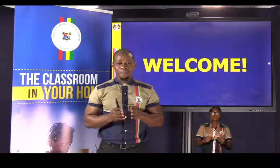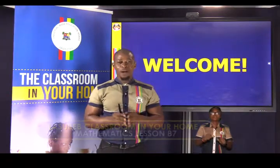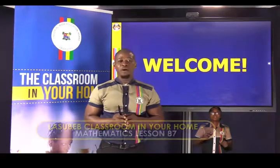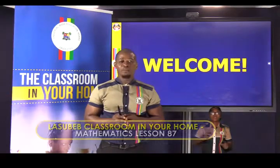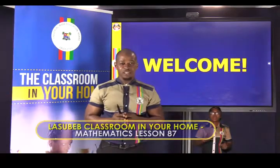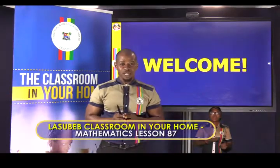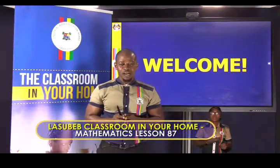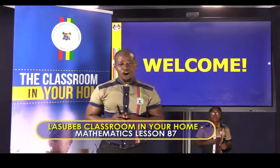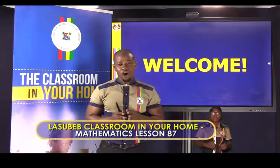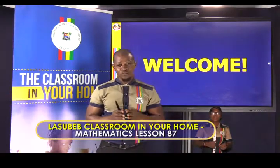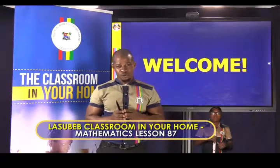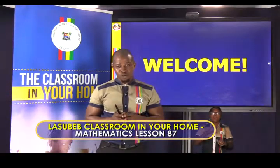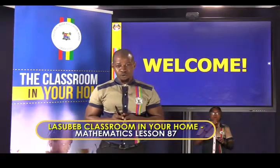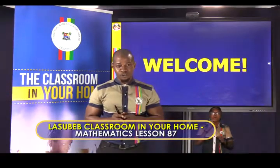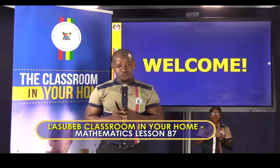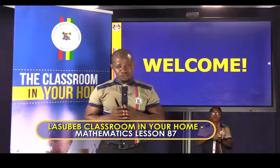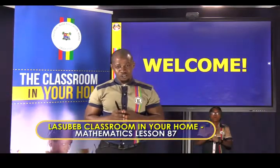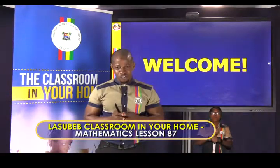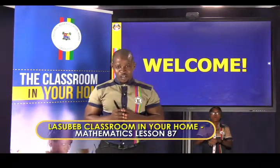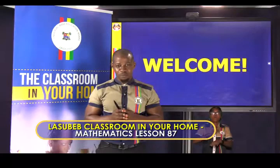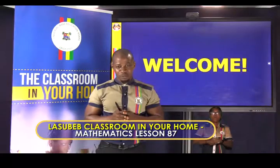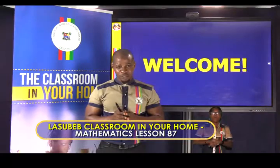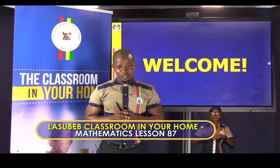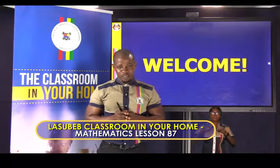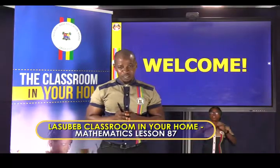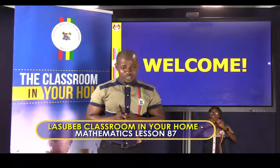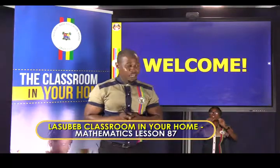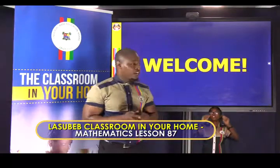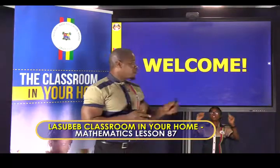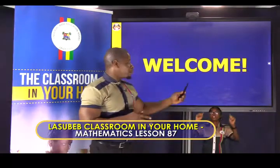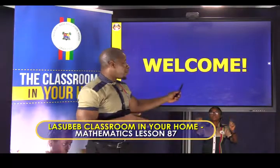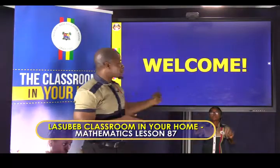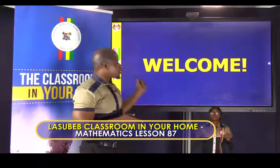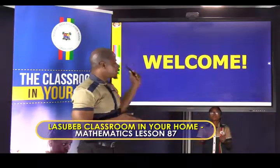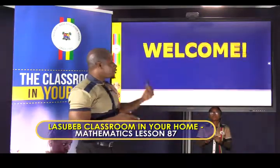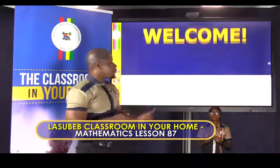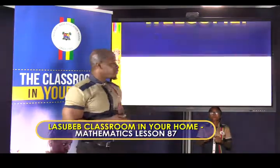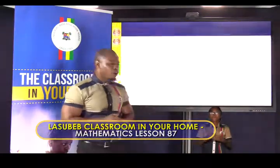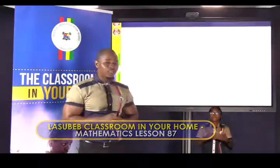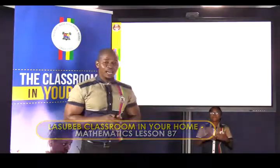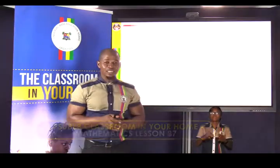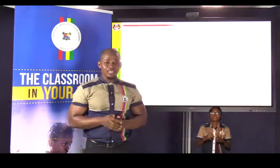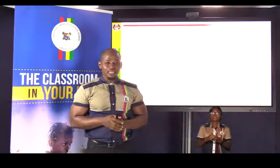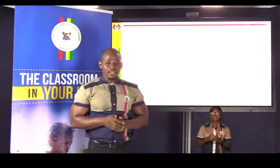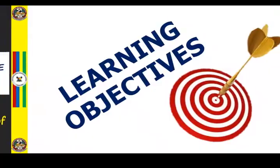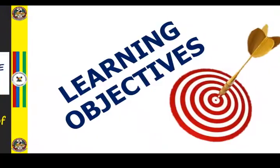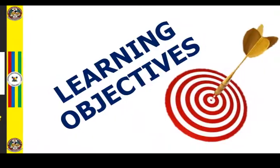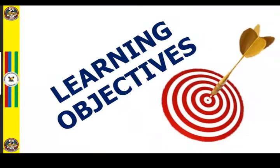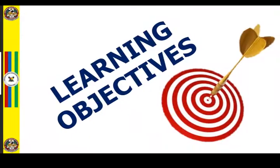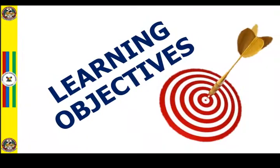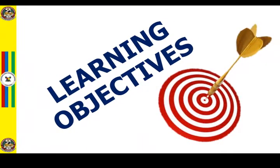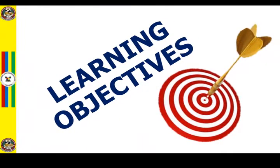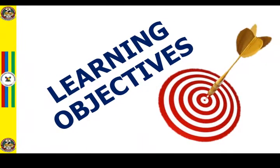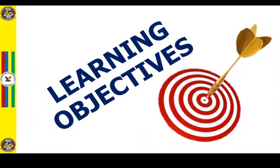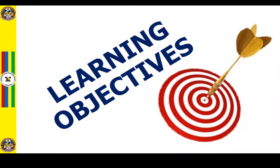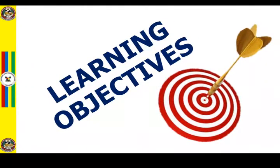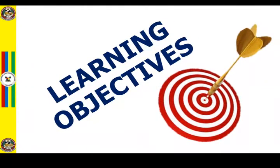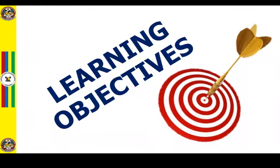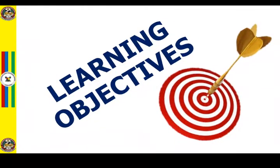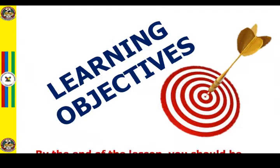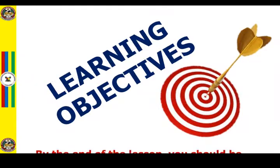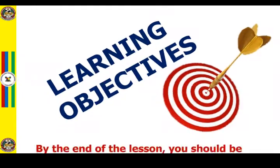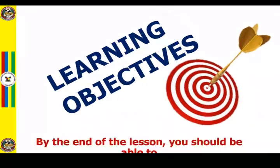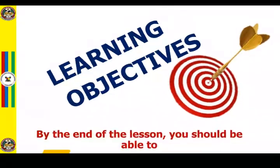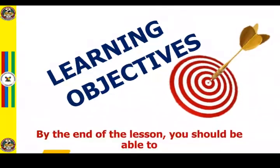on perimeter of closed shapes. But before that, we move on to today's work, which